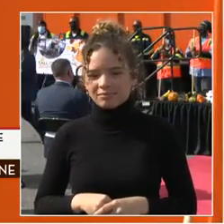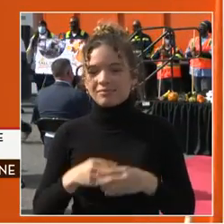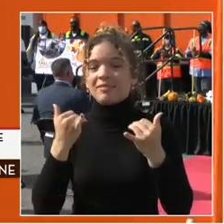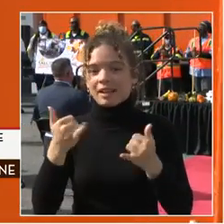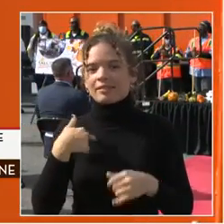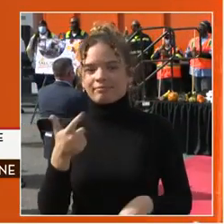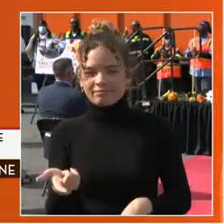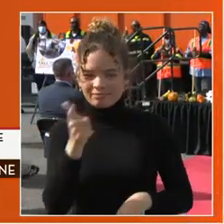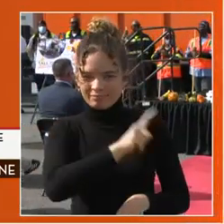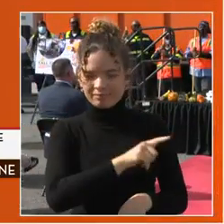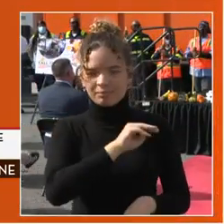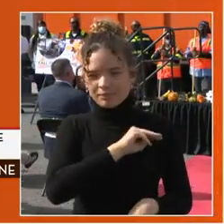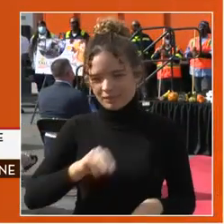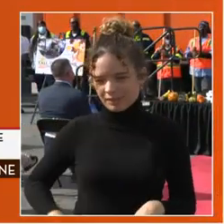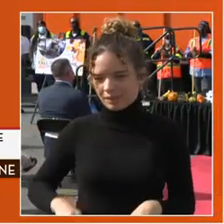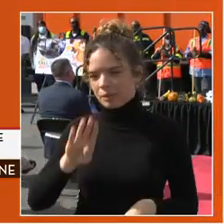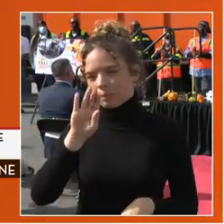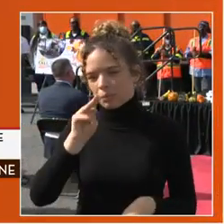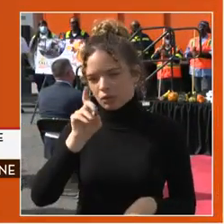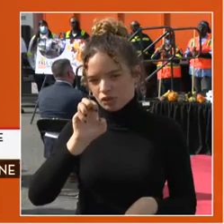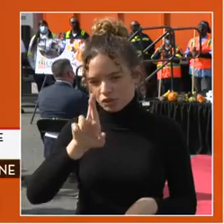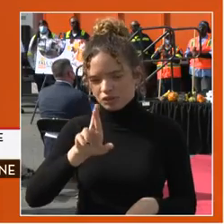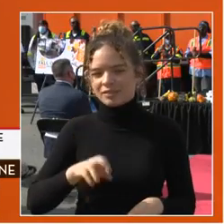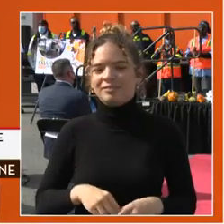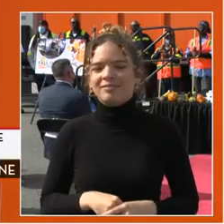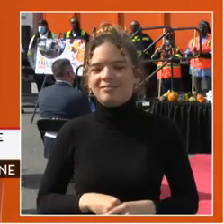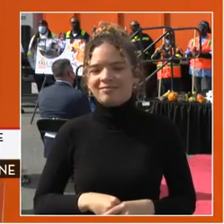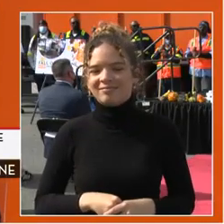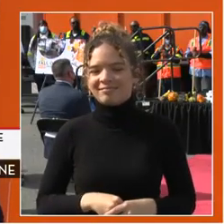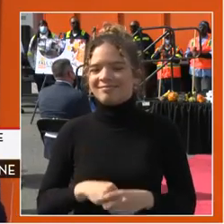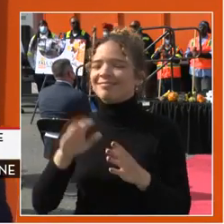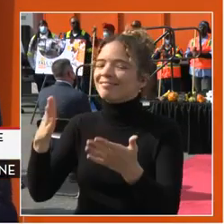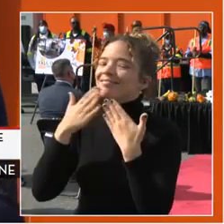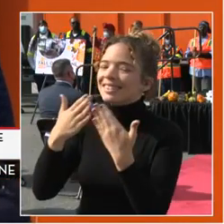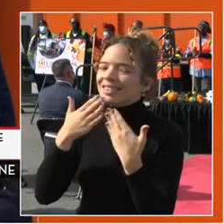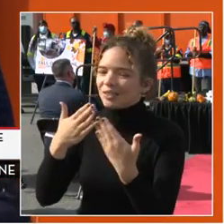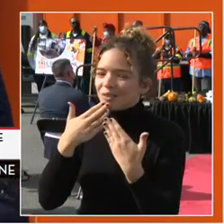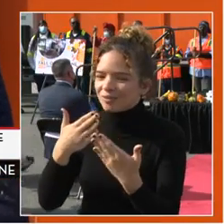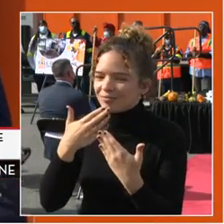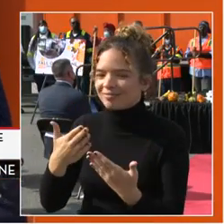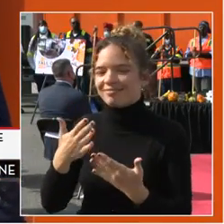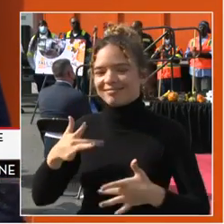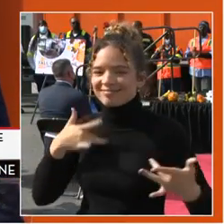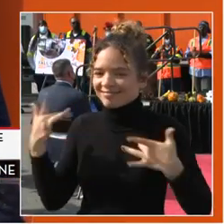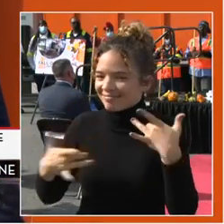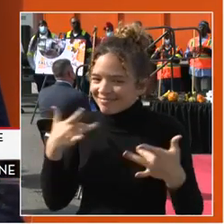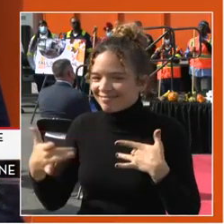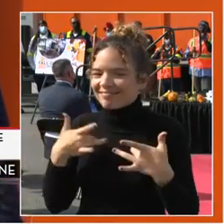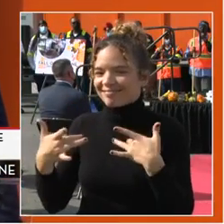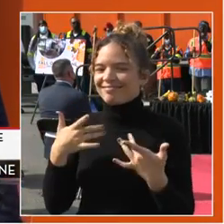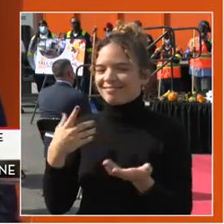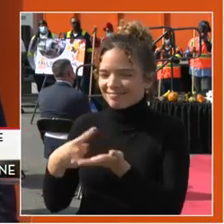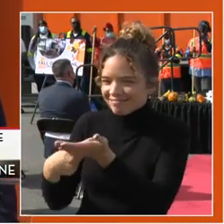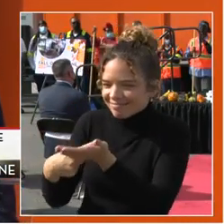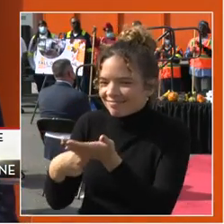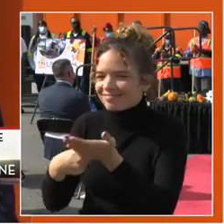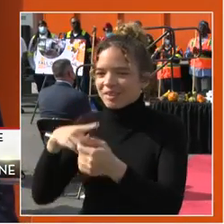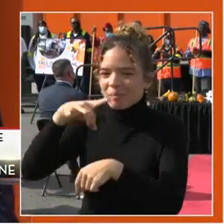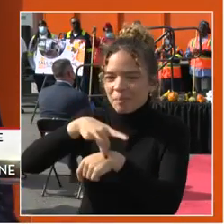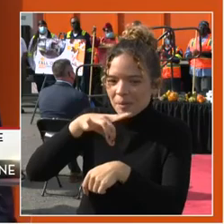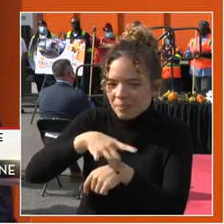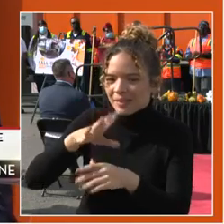Thank you for that, and we can't wait to talk about pumpkin painting and jack-o'-lantern